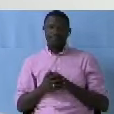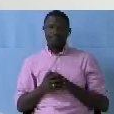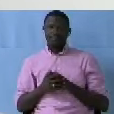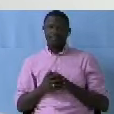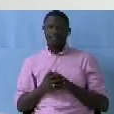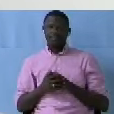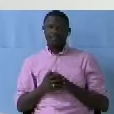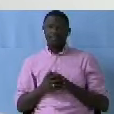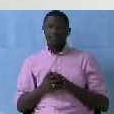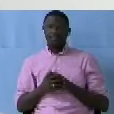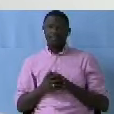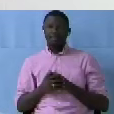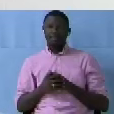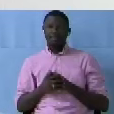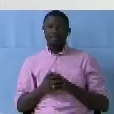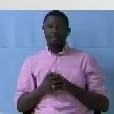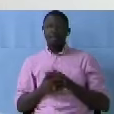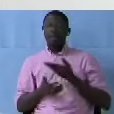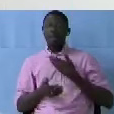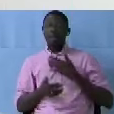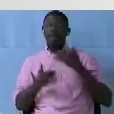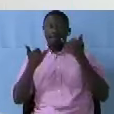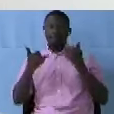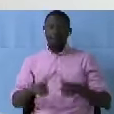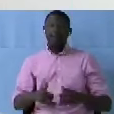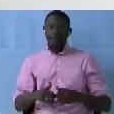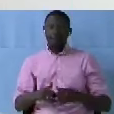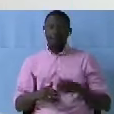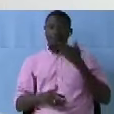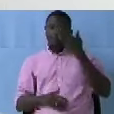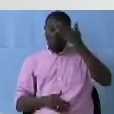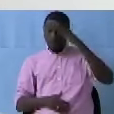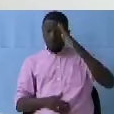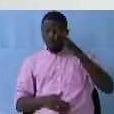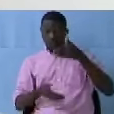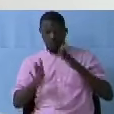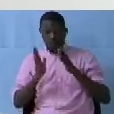failed morally, legally, and